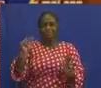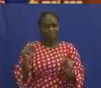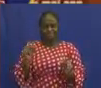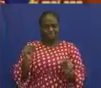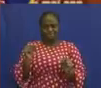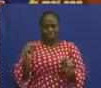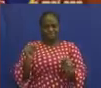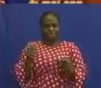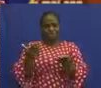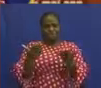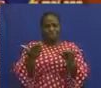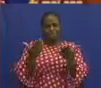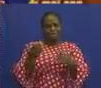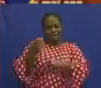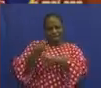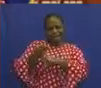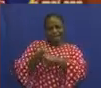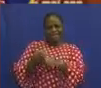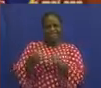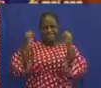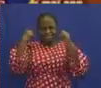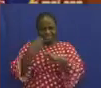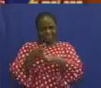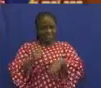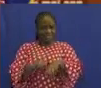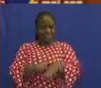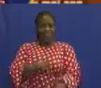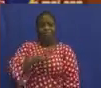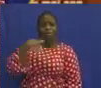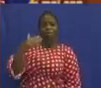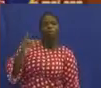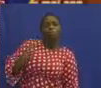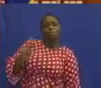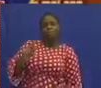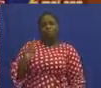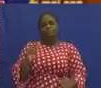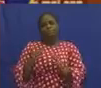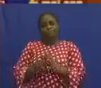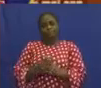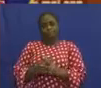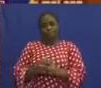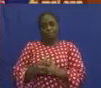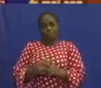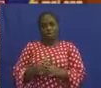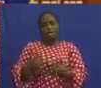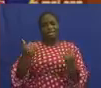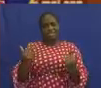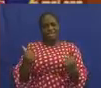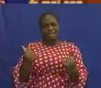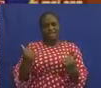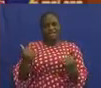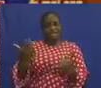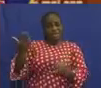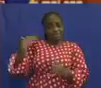which brought considerable hardships and difficulties for all of us. You returned me to office